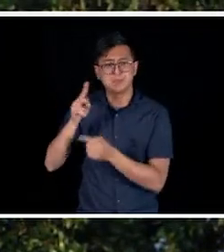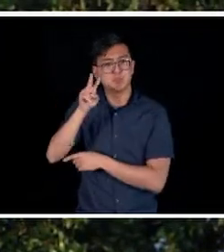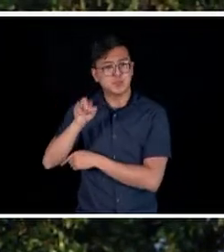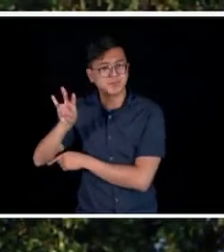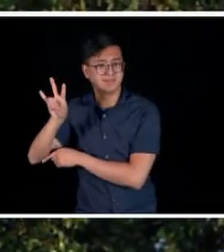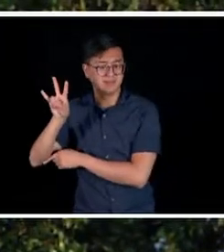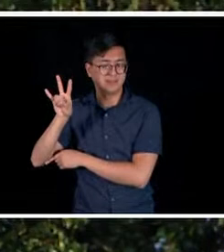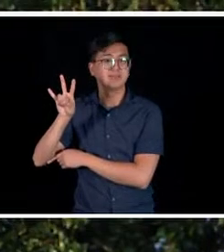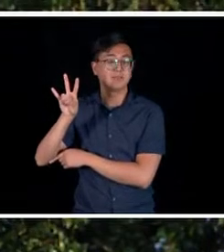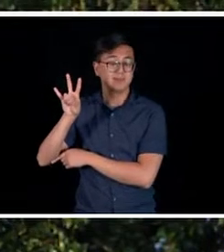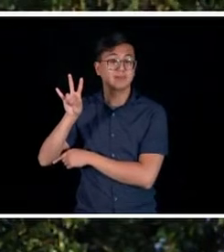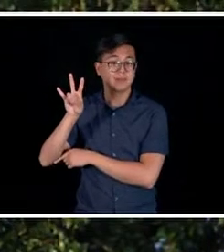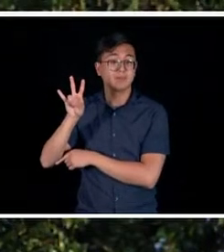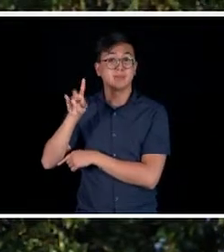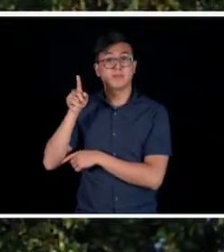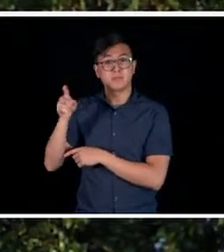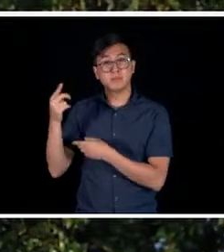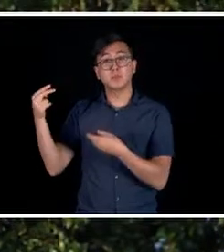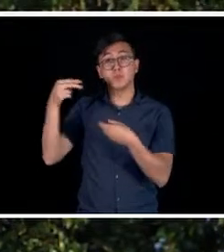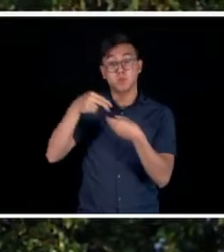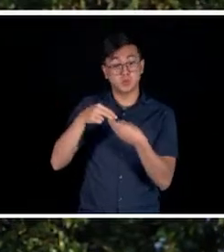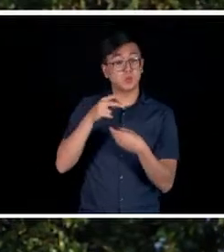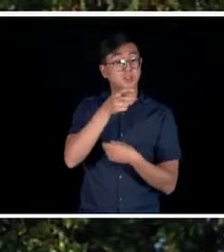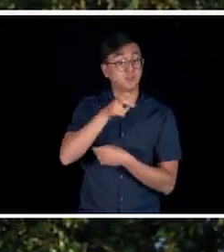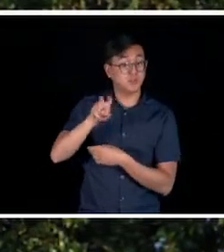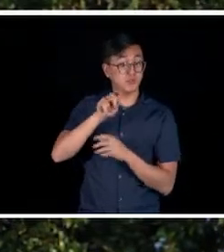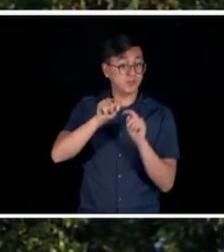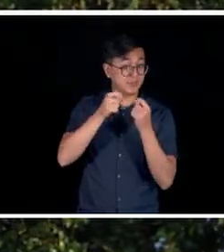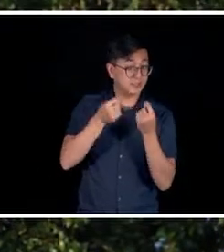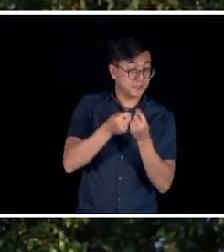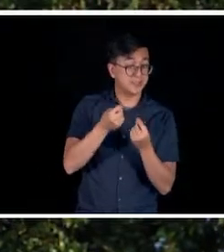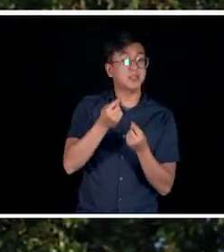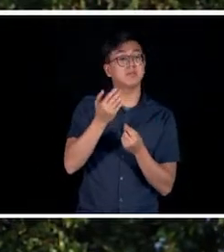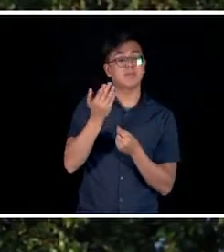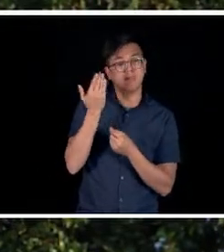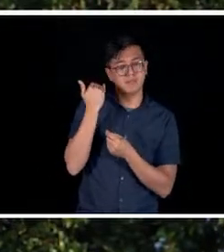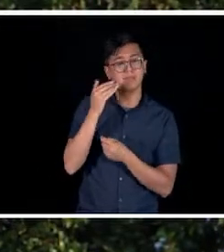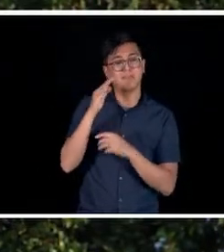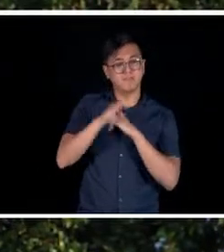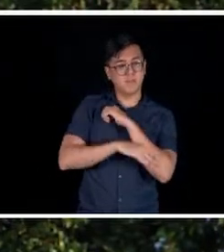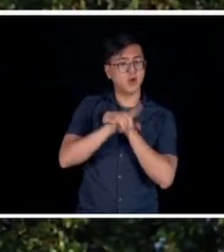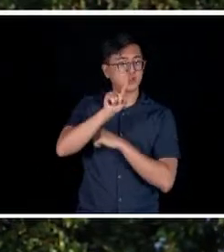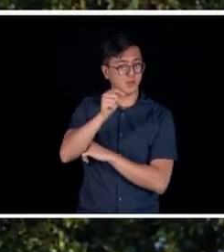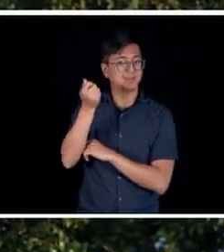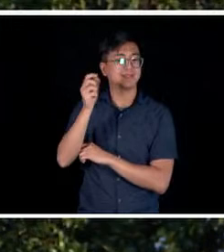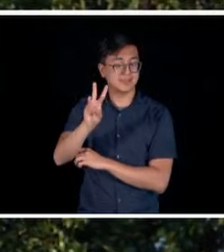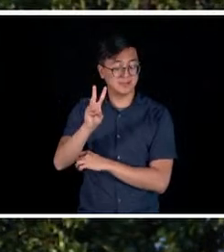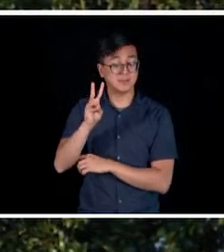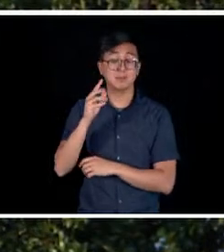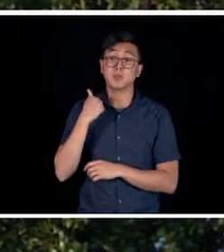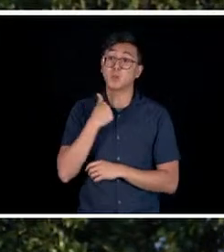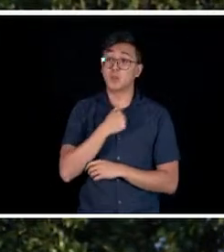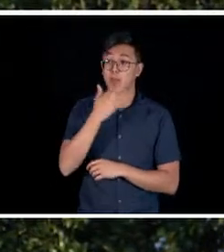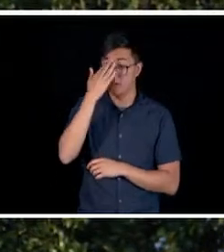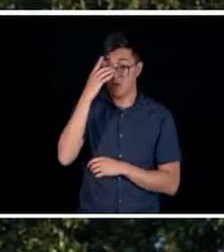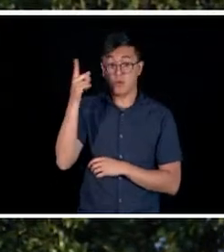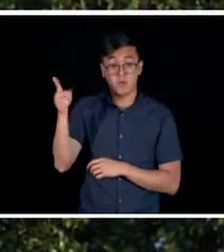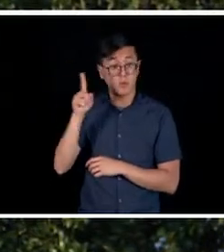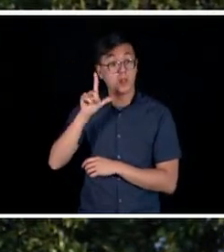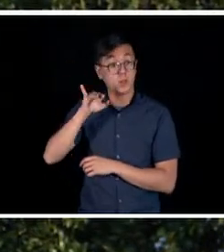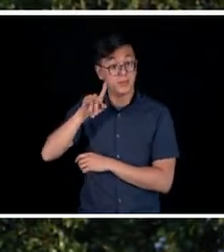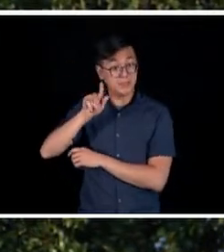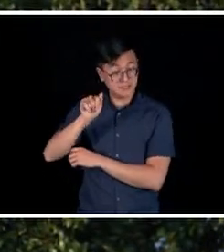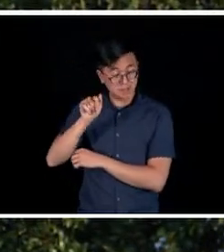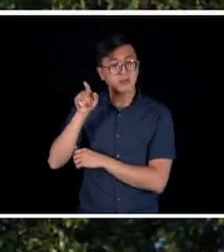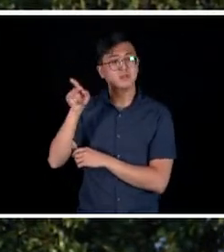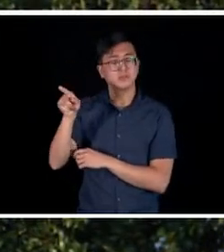2007, and joined the transfer team in fall 2016. We know that as a counselor, Lupita will continue